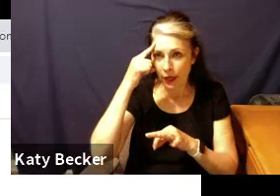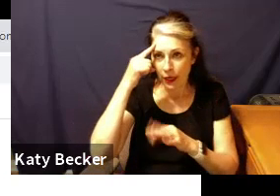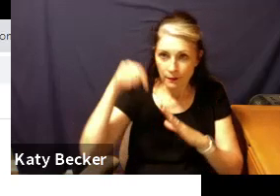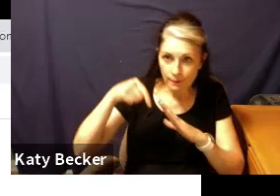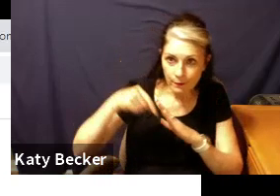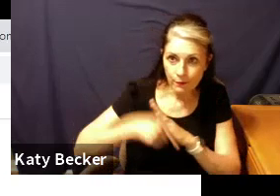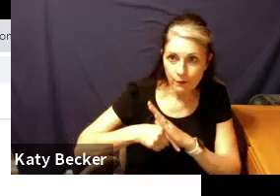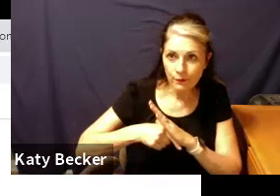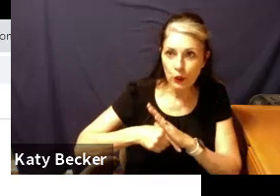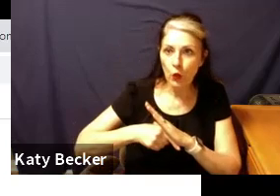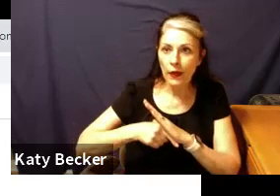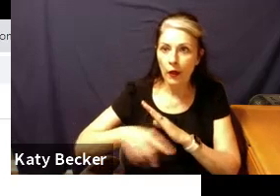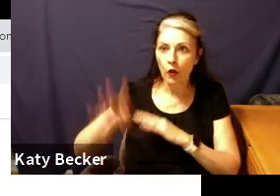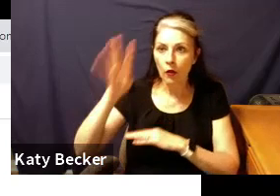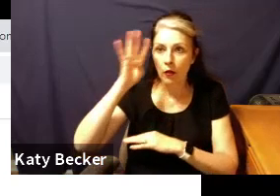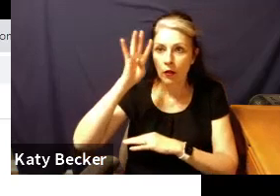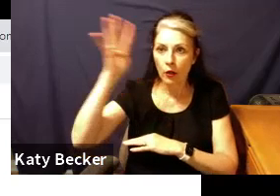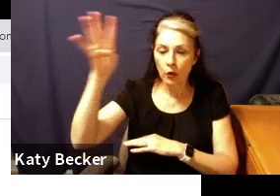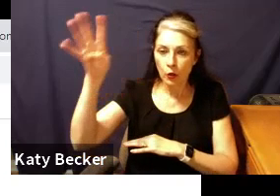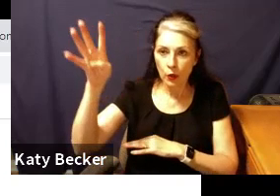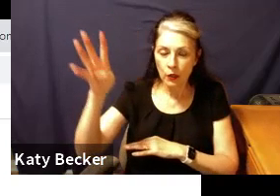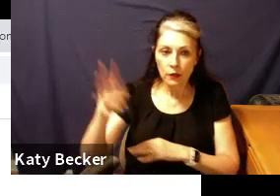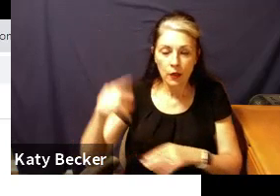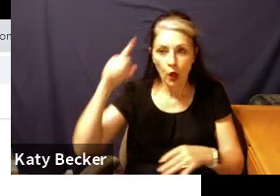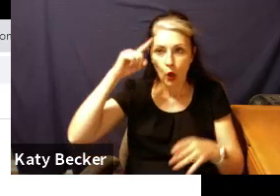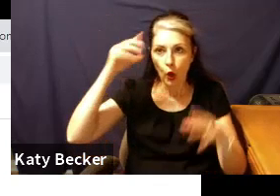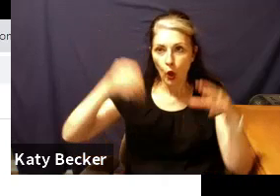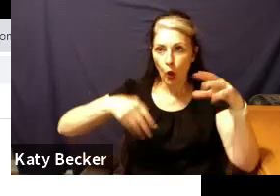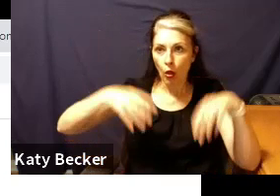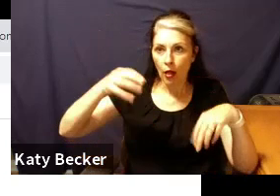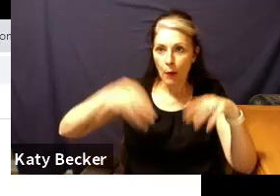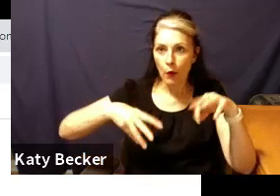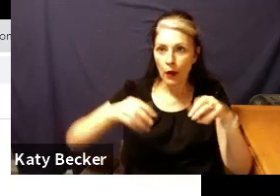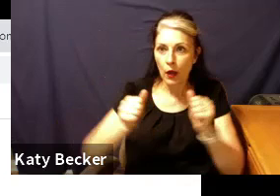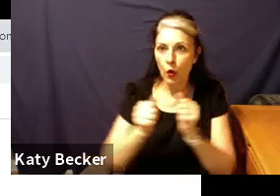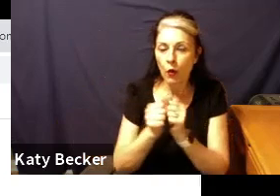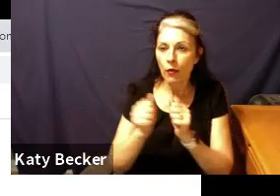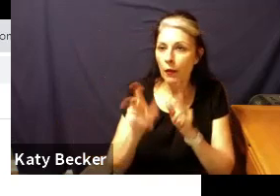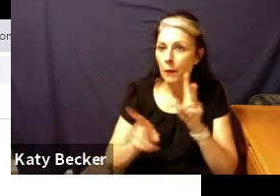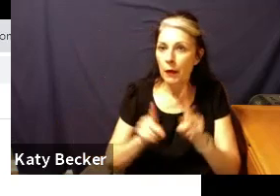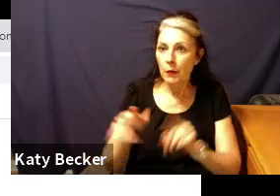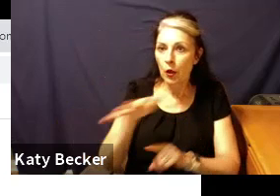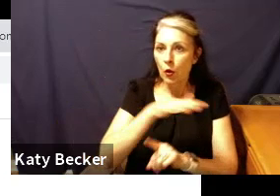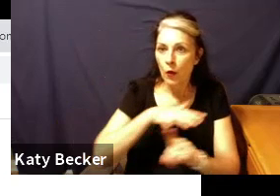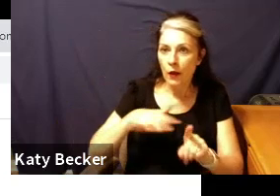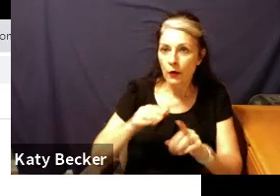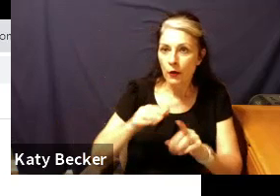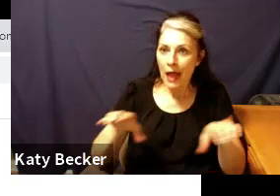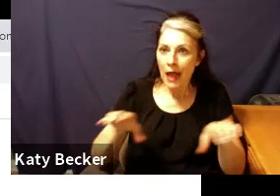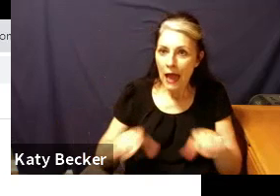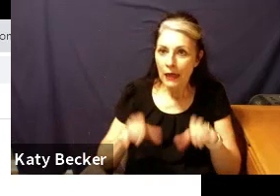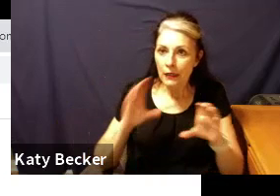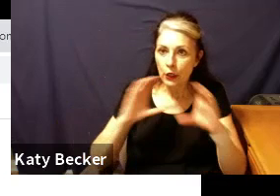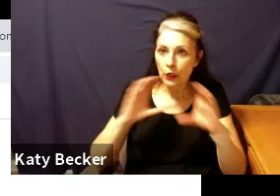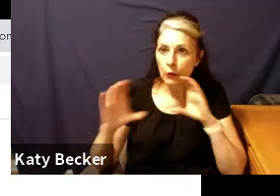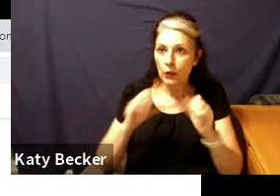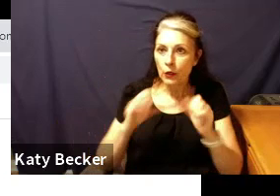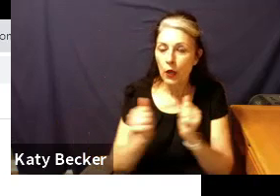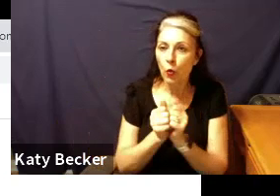be creative, they need to collaborate with others around them, and they need to effectively communicate with one another.